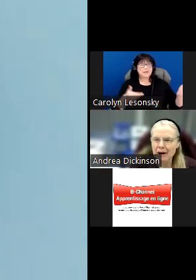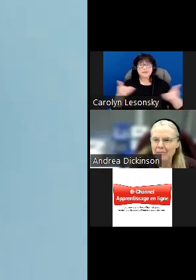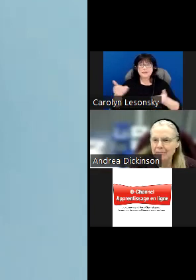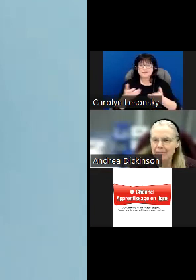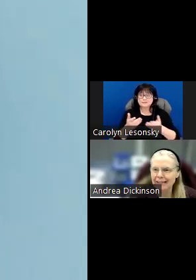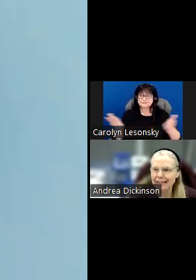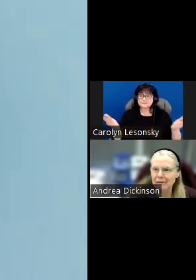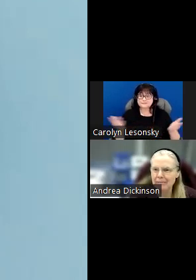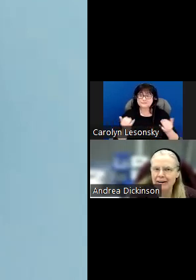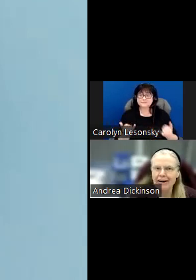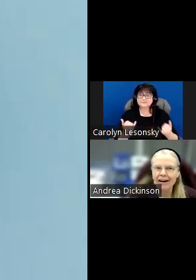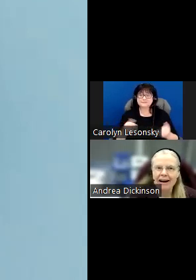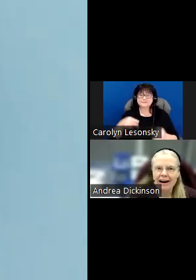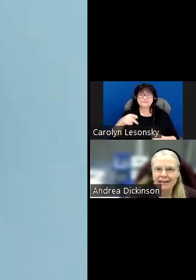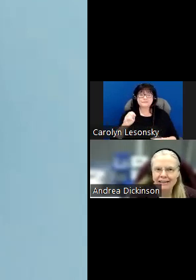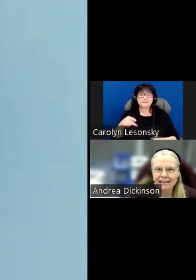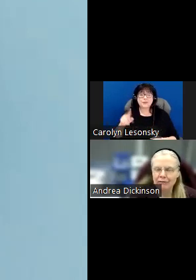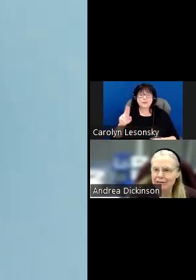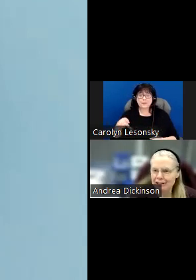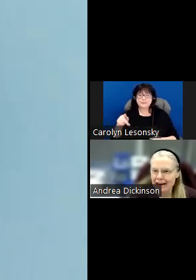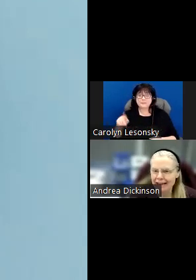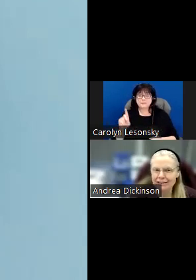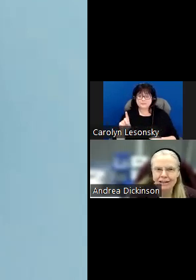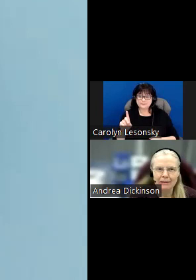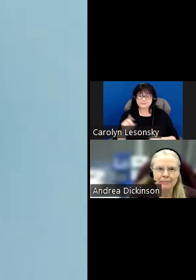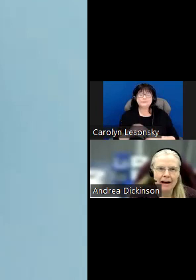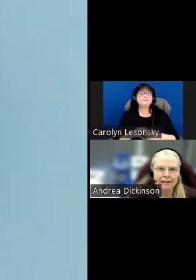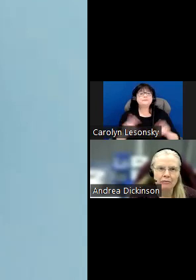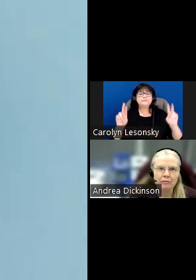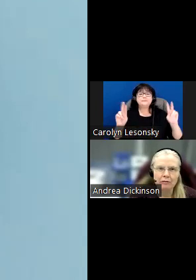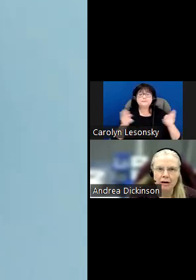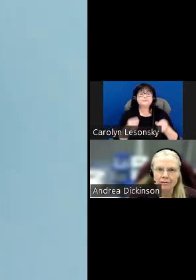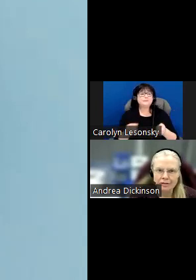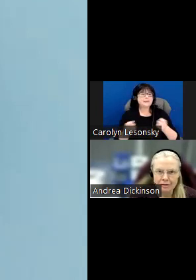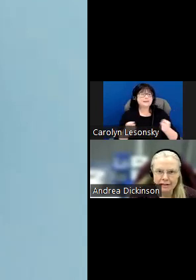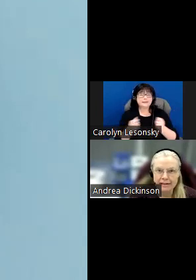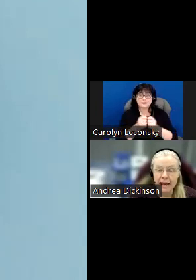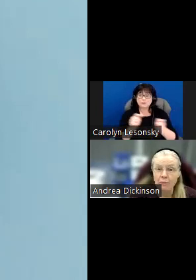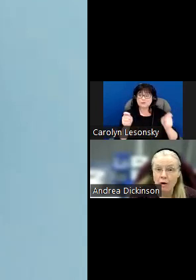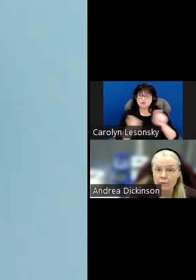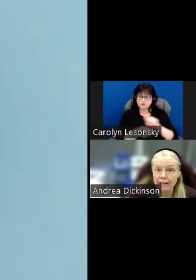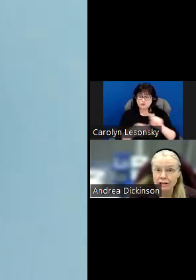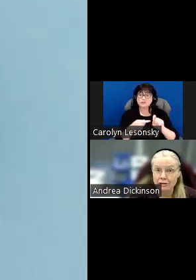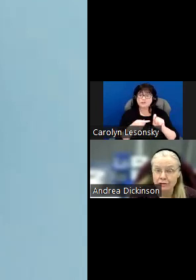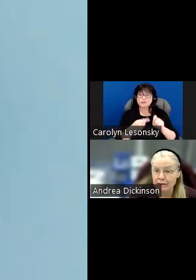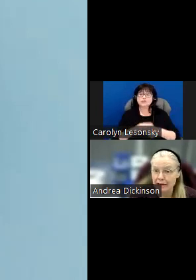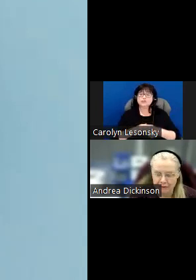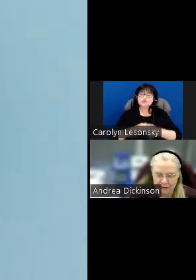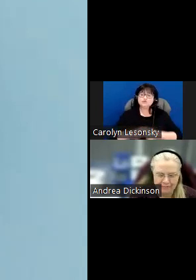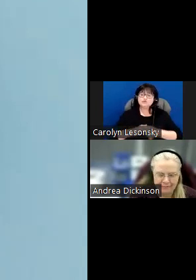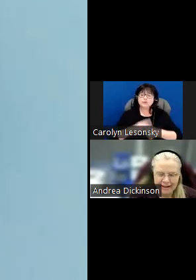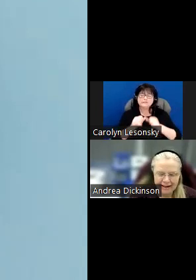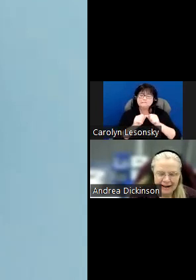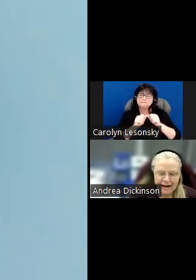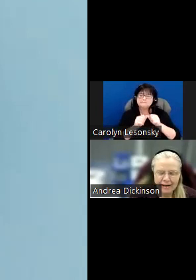today's Pop-Up PD webinar on dealing with change, the impact of prolonged stress, and what we can do to be